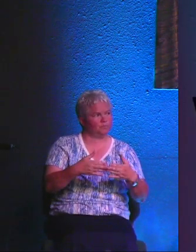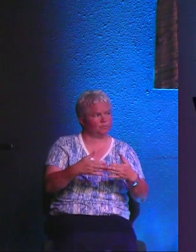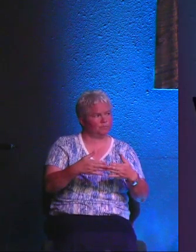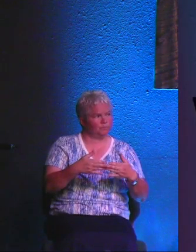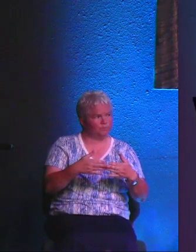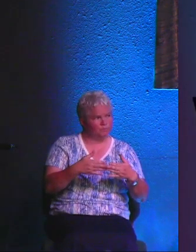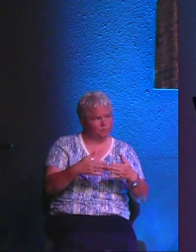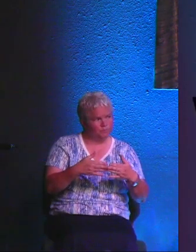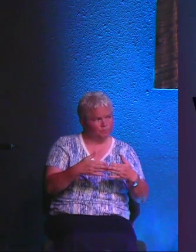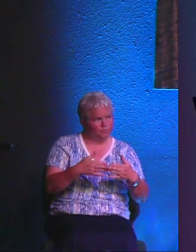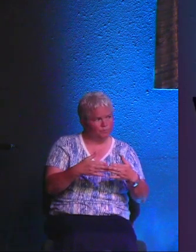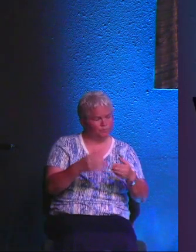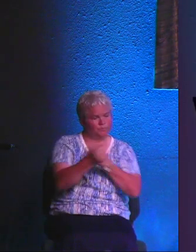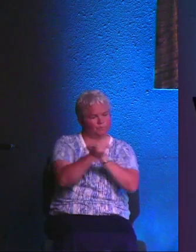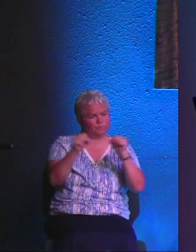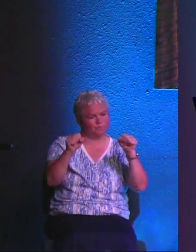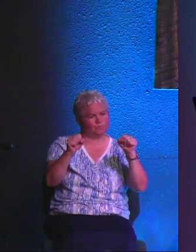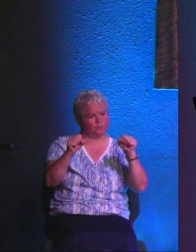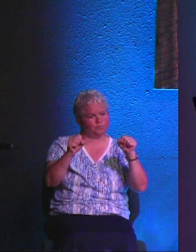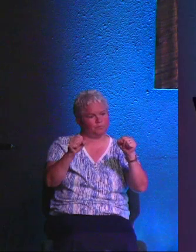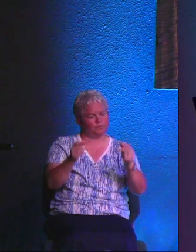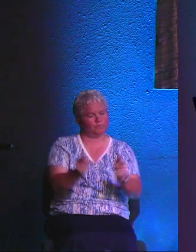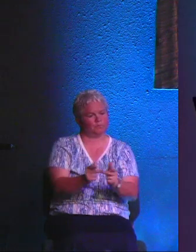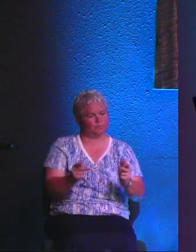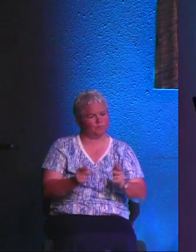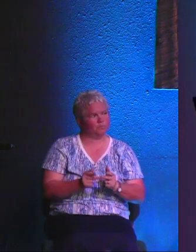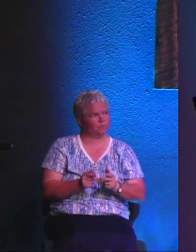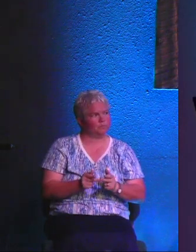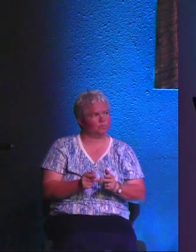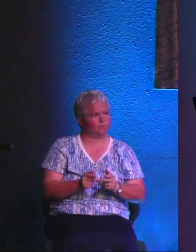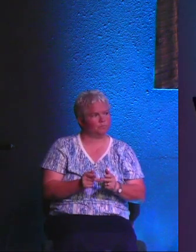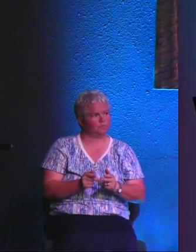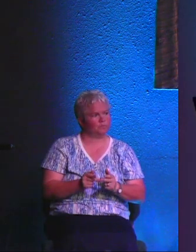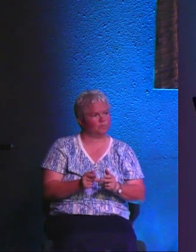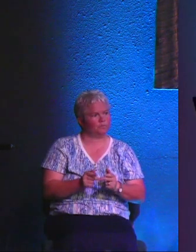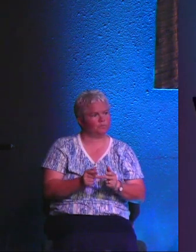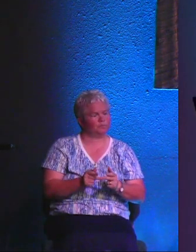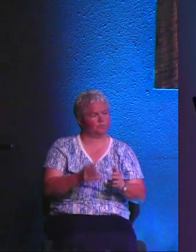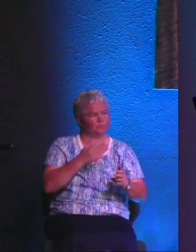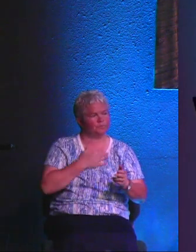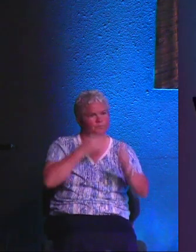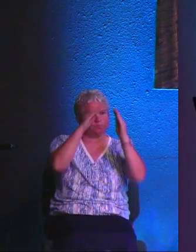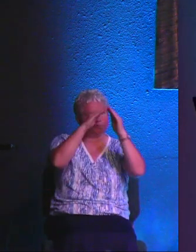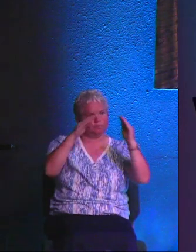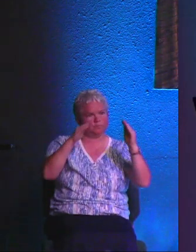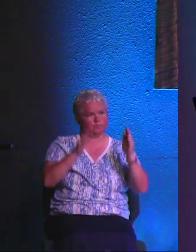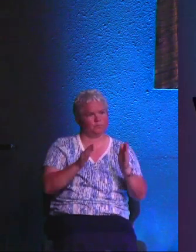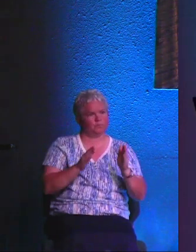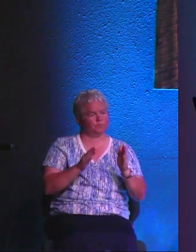everyone that the only safe place I had left to go was my dad Greg's house.